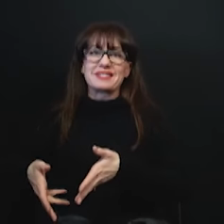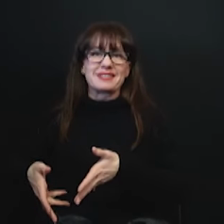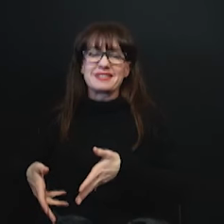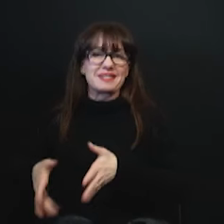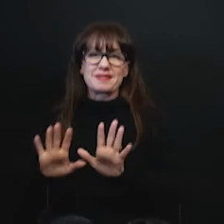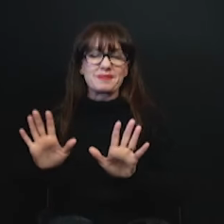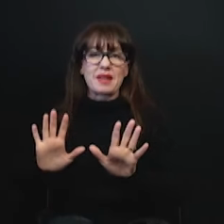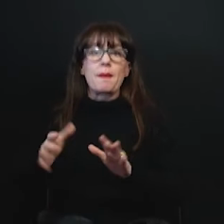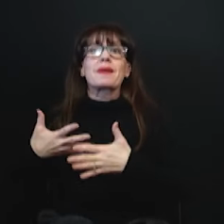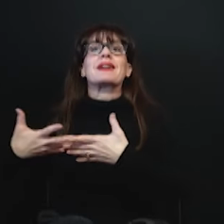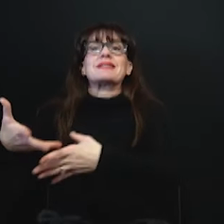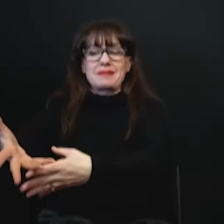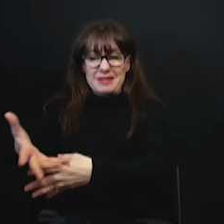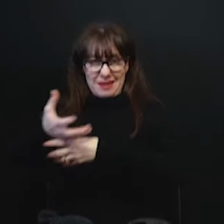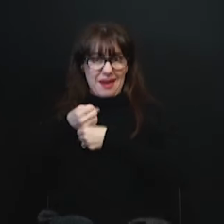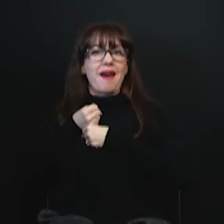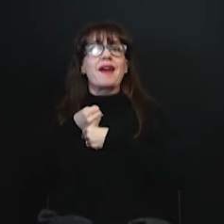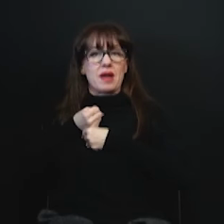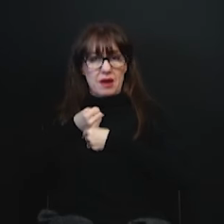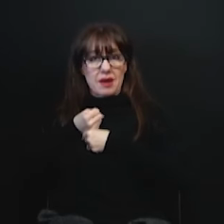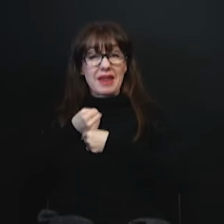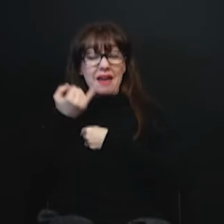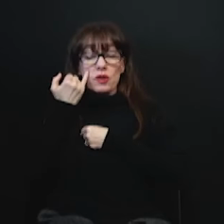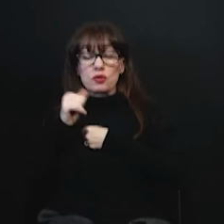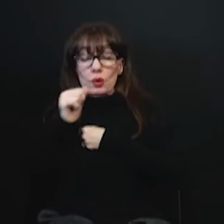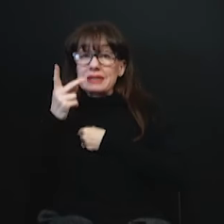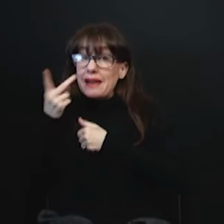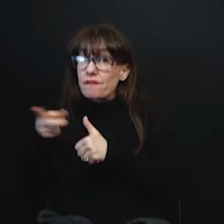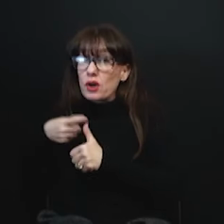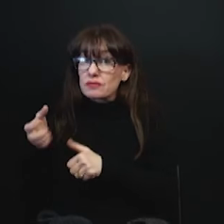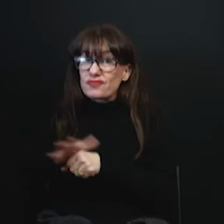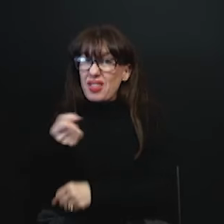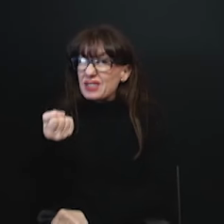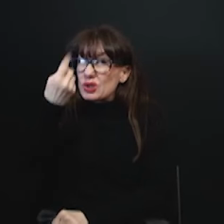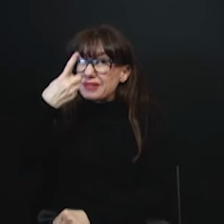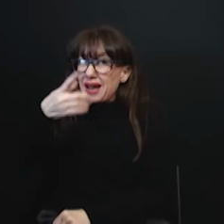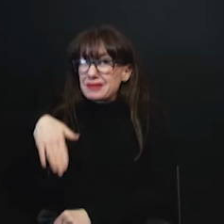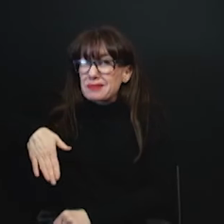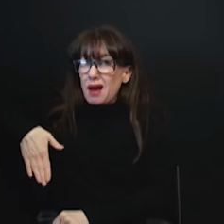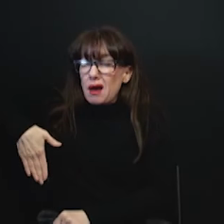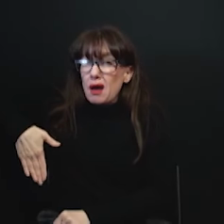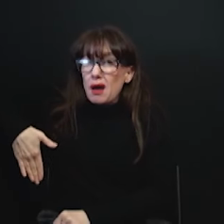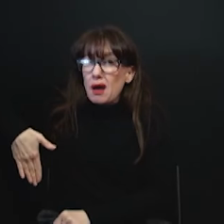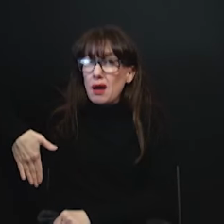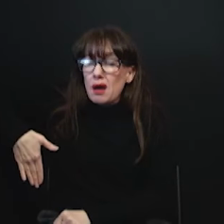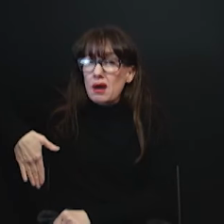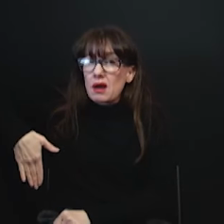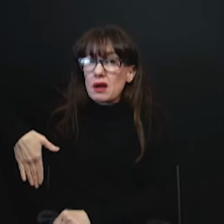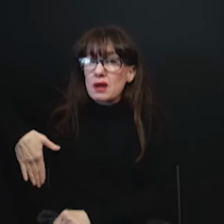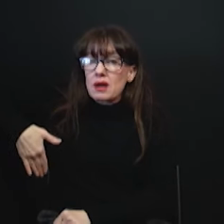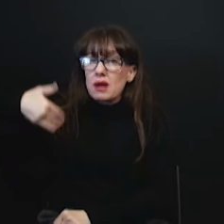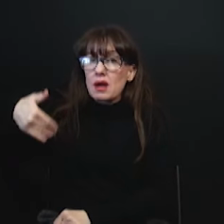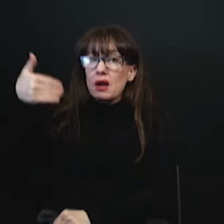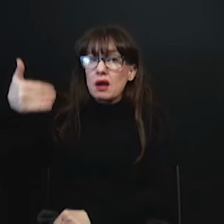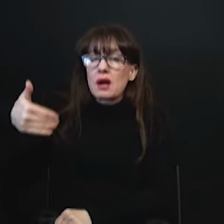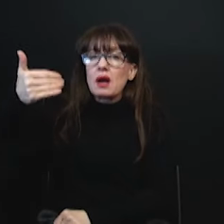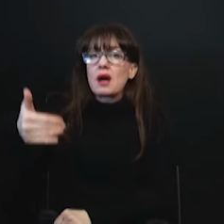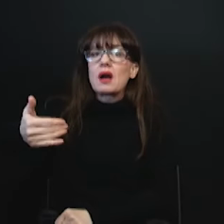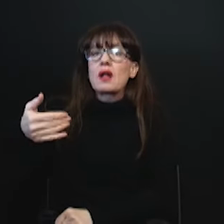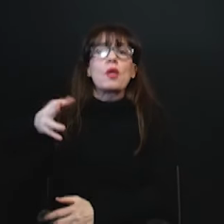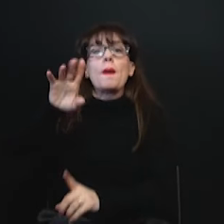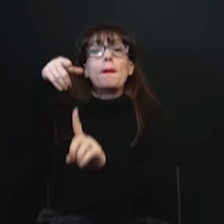but gain. Even if you don't see it at first, even if you don't understand it that way from the start. And the